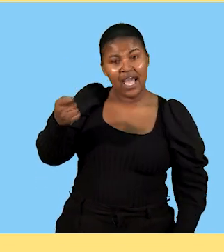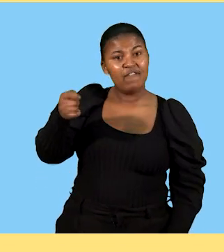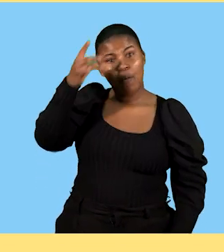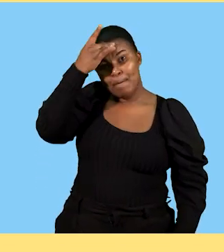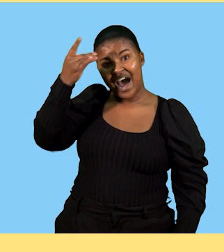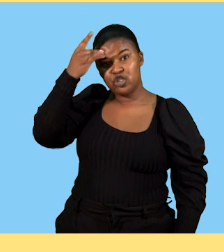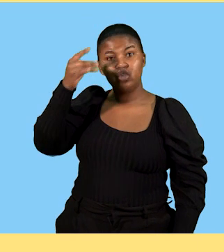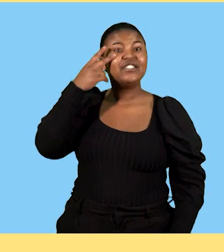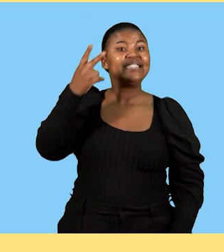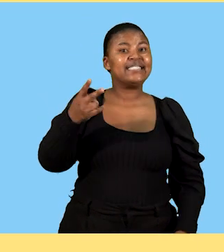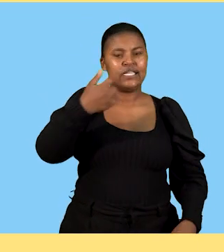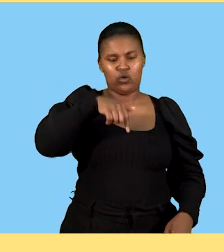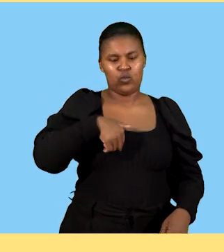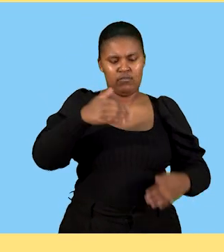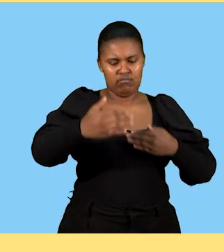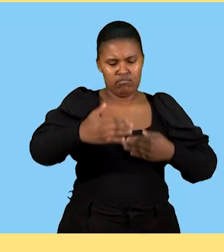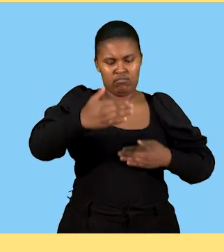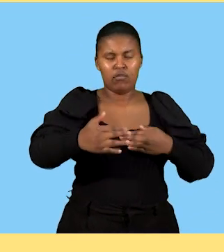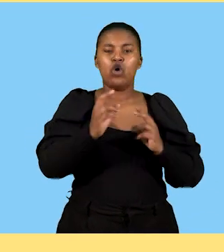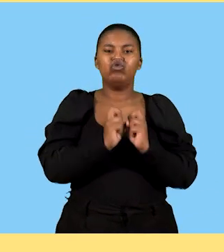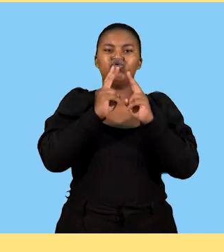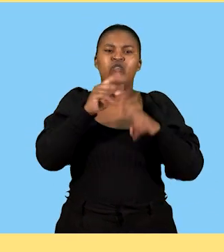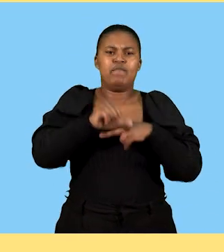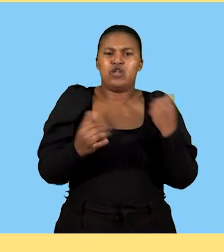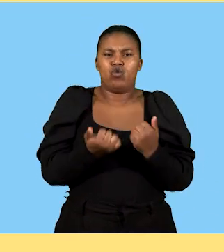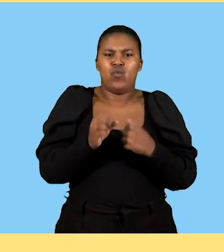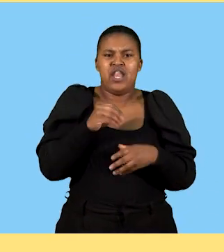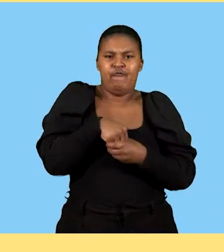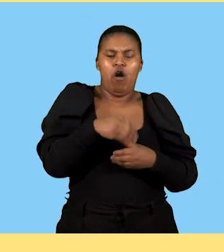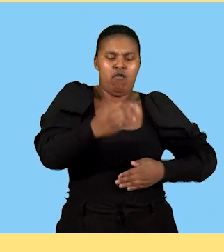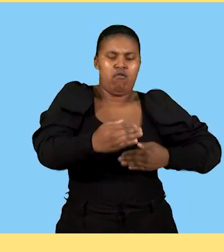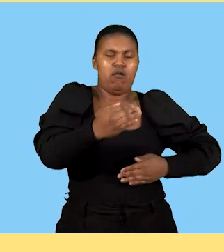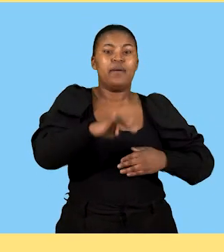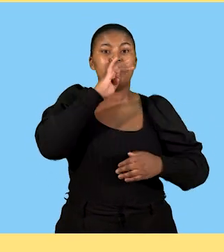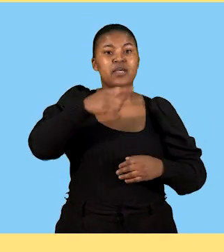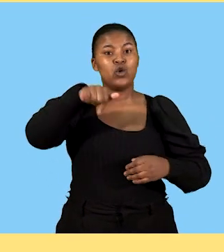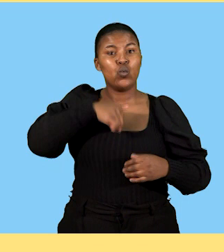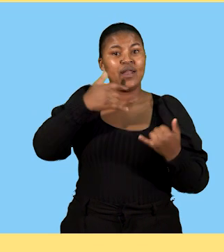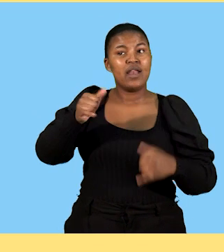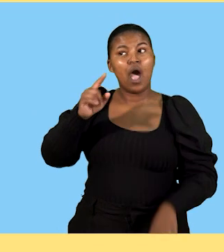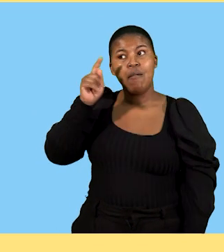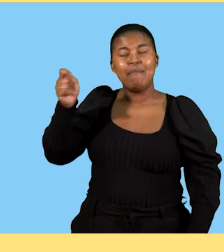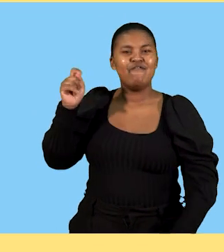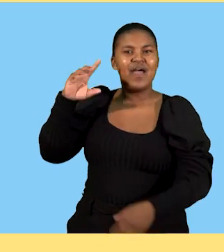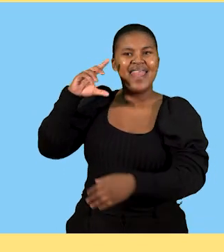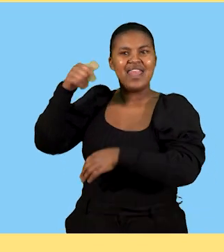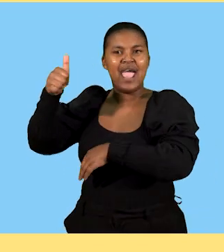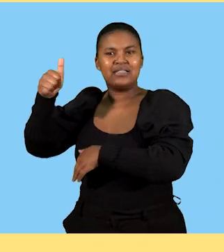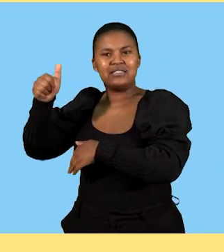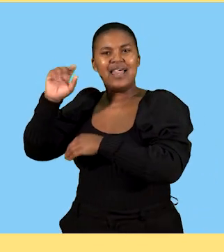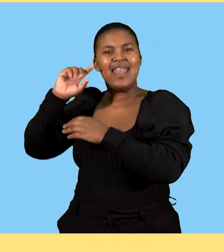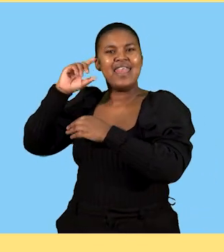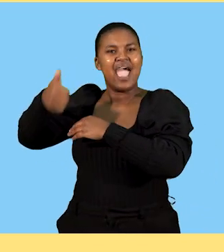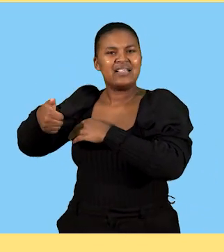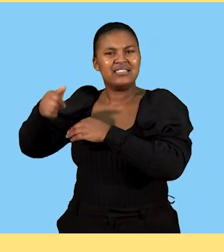March, because here we have 12 months already, the moment we pay for this March, that means we have paid